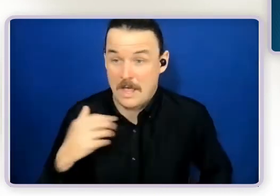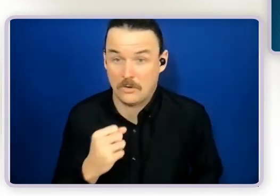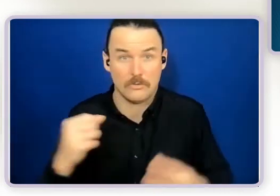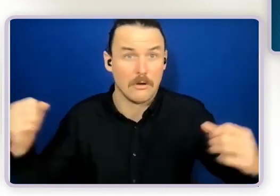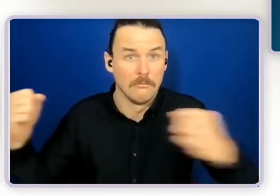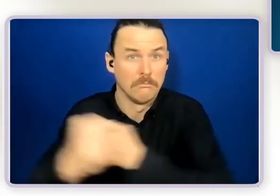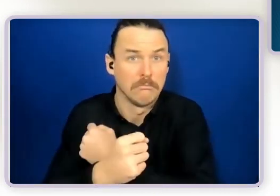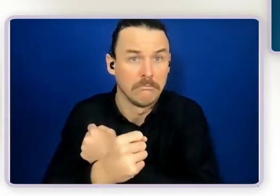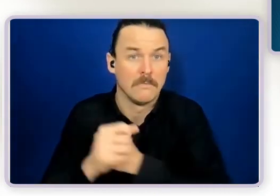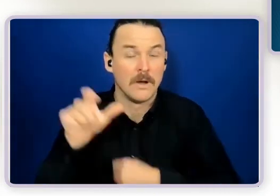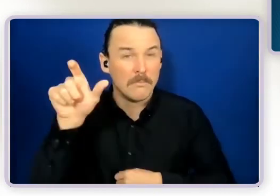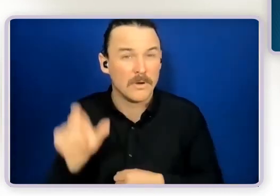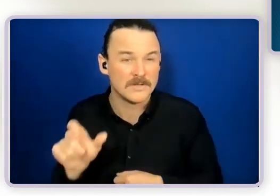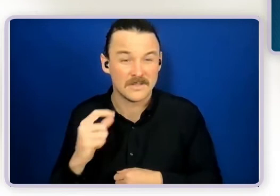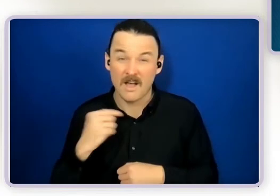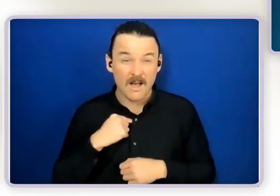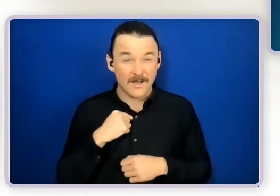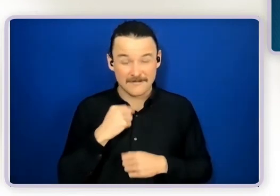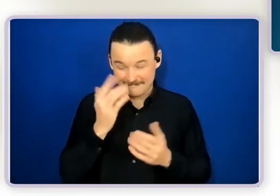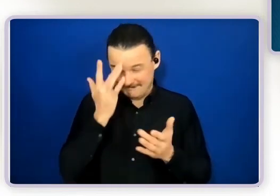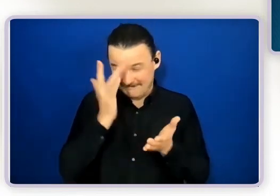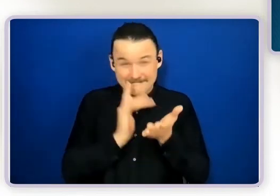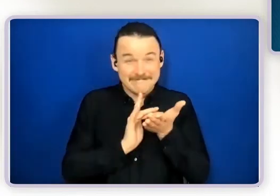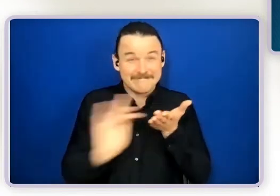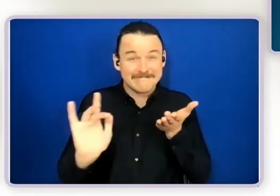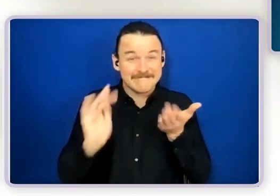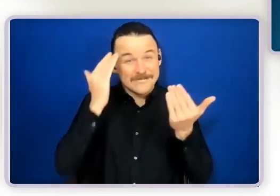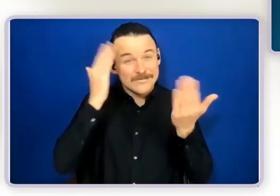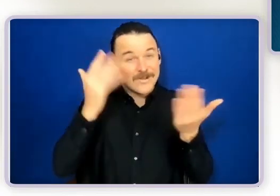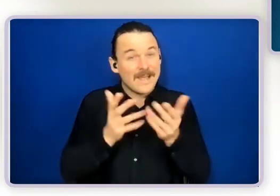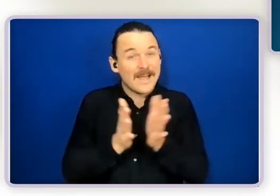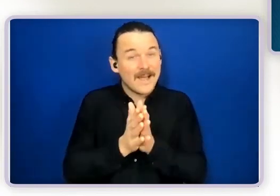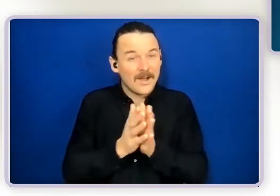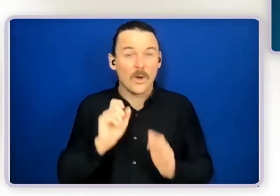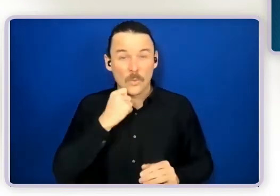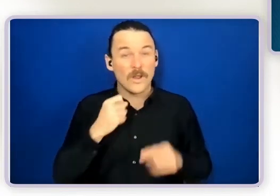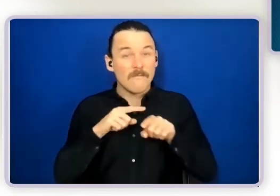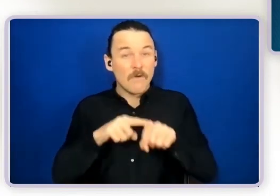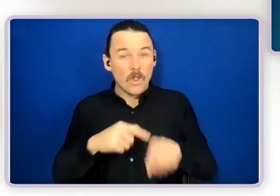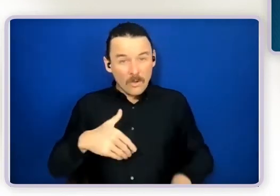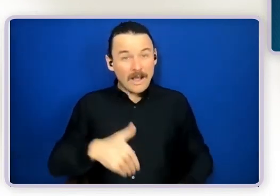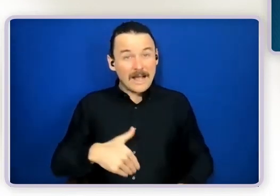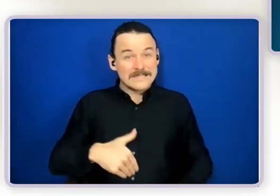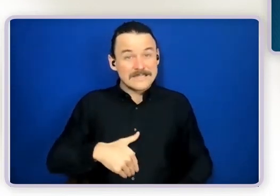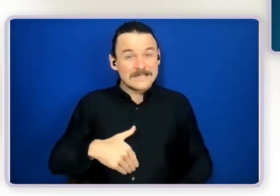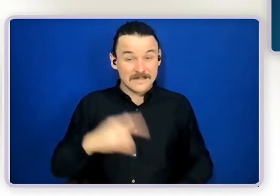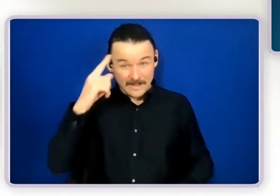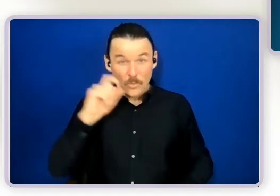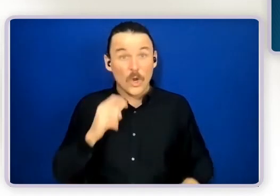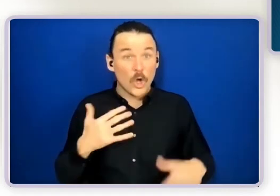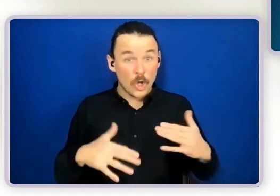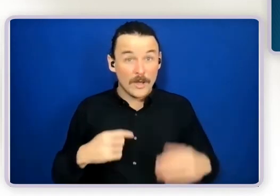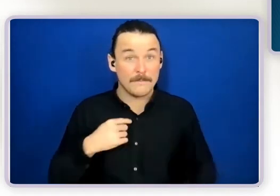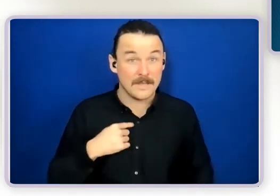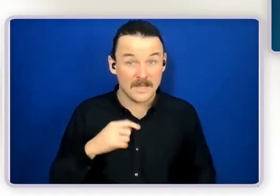it. And it would probably all be instinct, and it would probably be very harmful for both of us. So